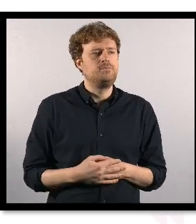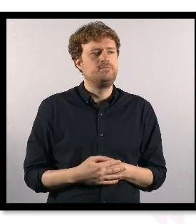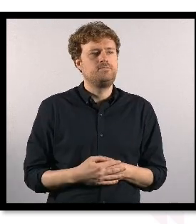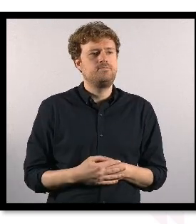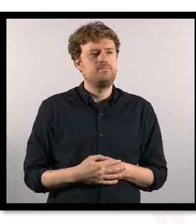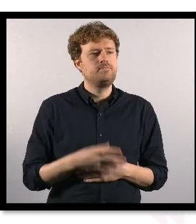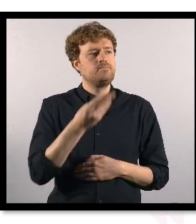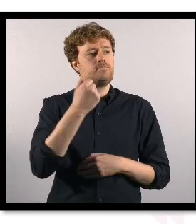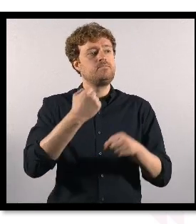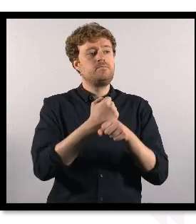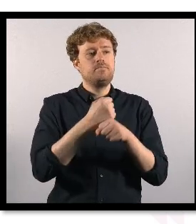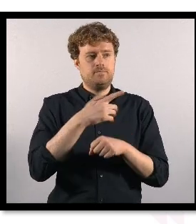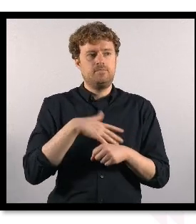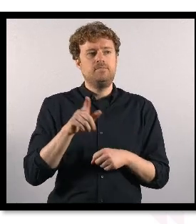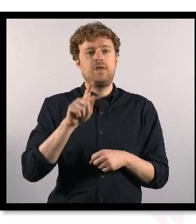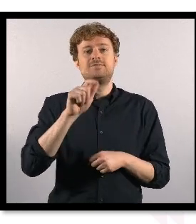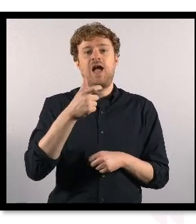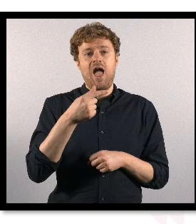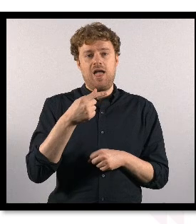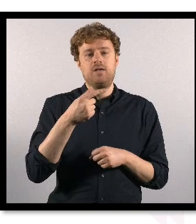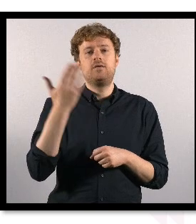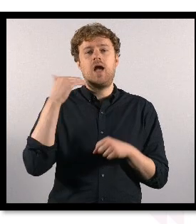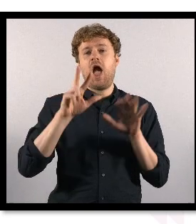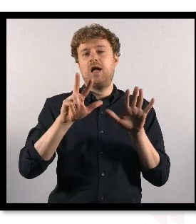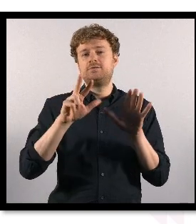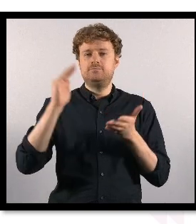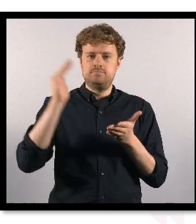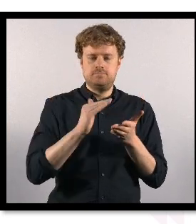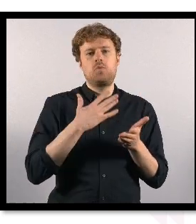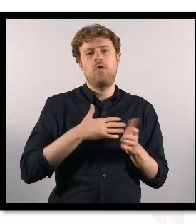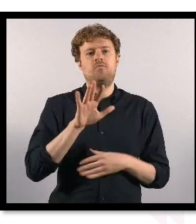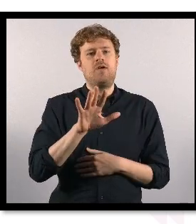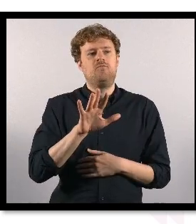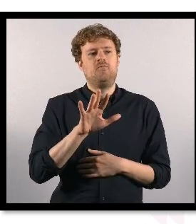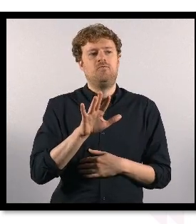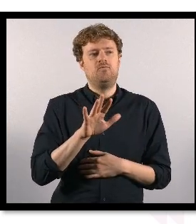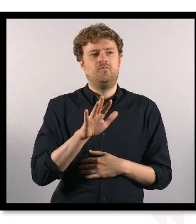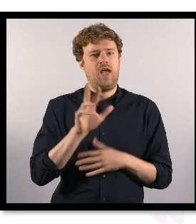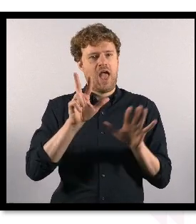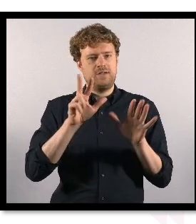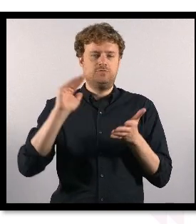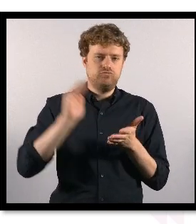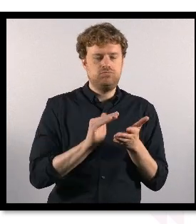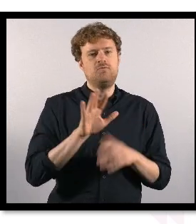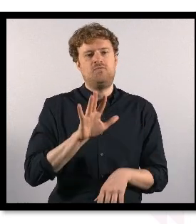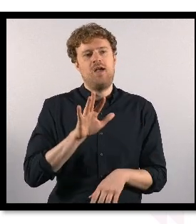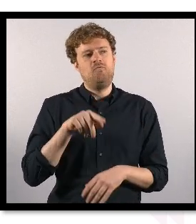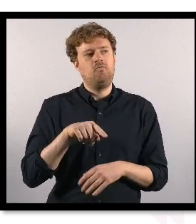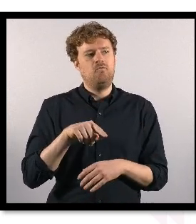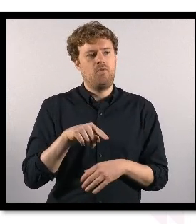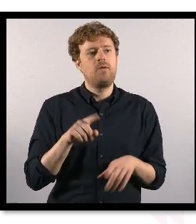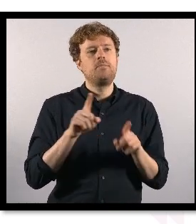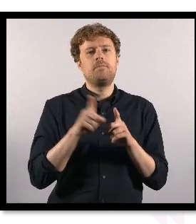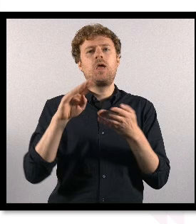identify the project review and the contributor strategy as existing sub-projects within our ecosystem. Initiatives, on the other side,